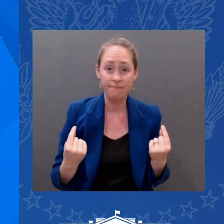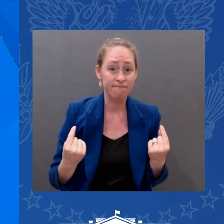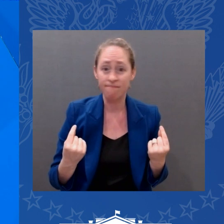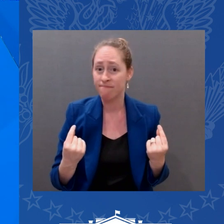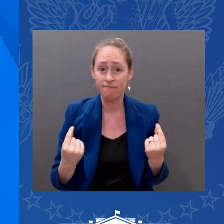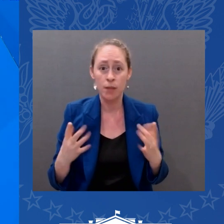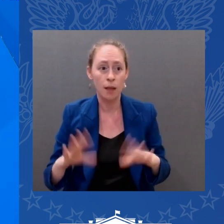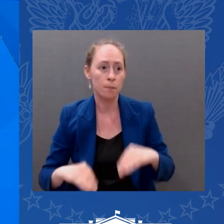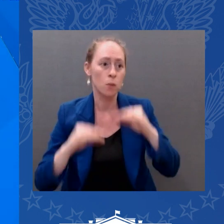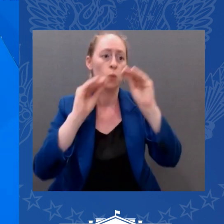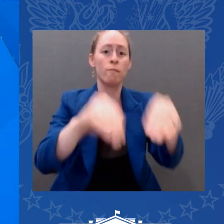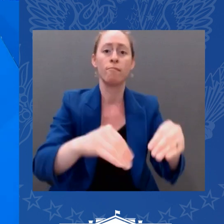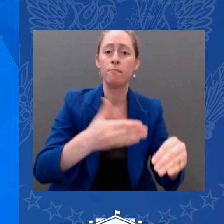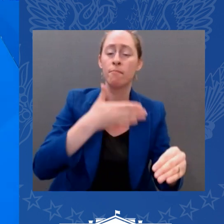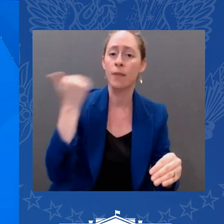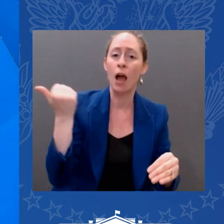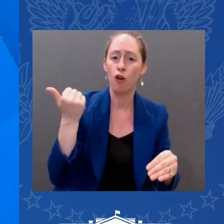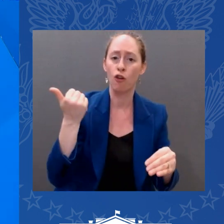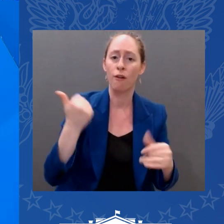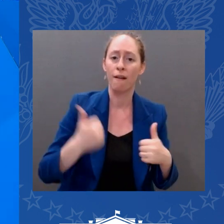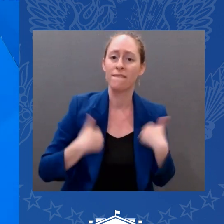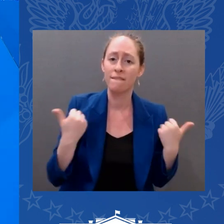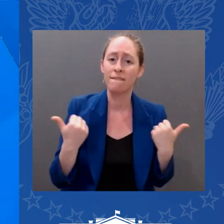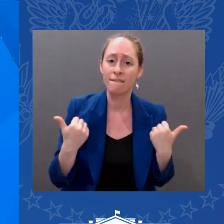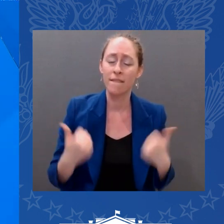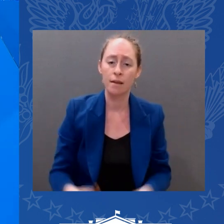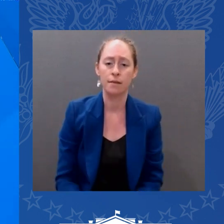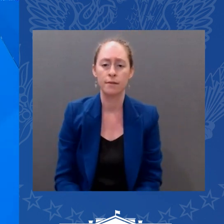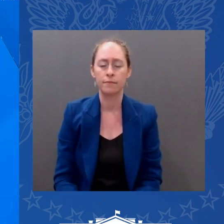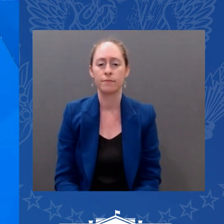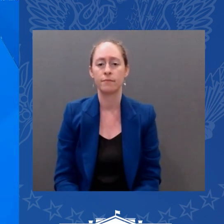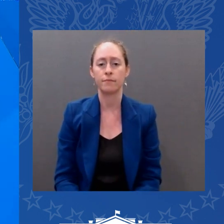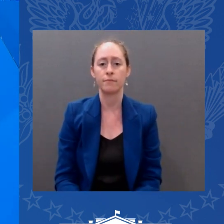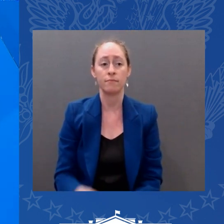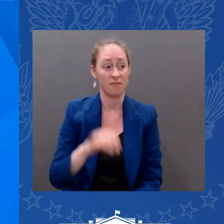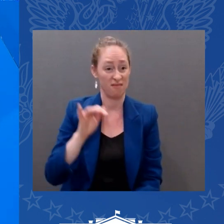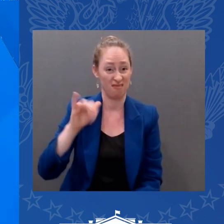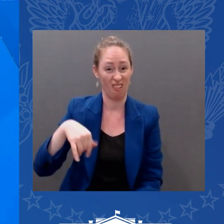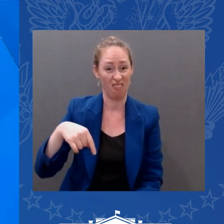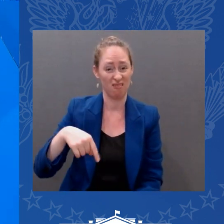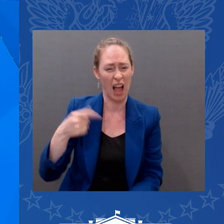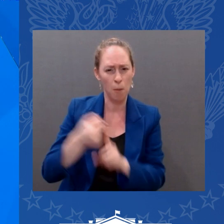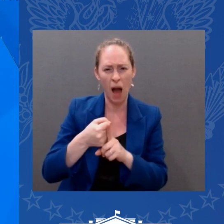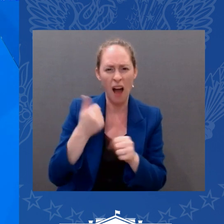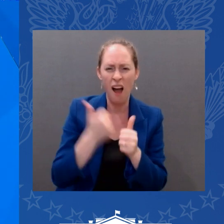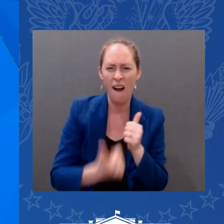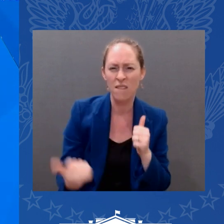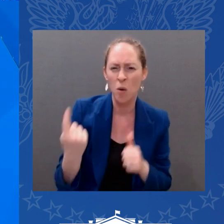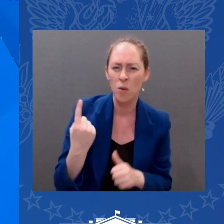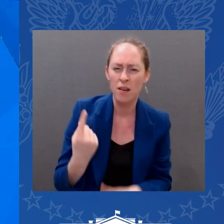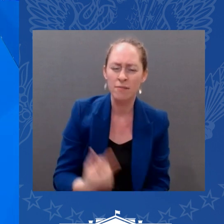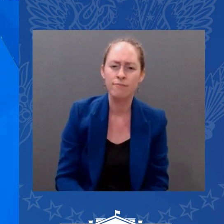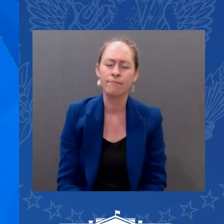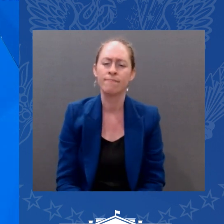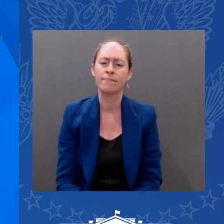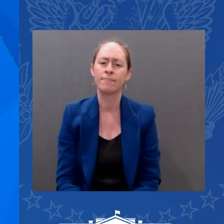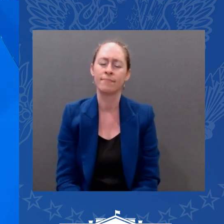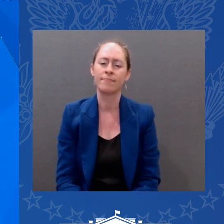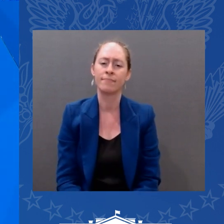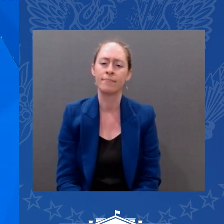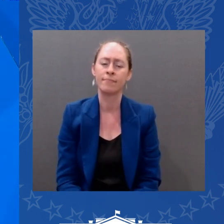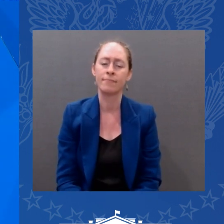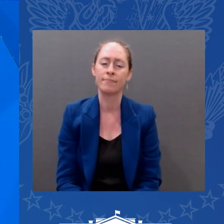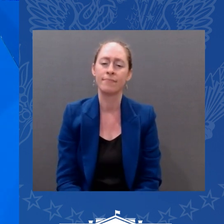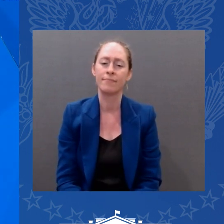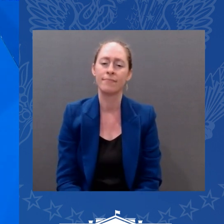All of our nations have a responsibility to step up and ease the pressure people are feeling today. In the